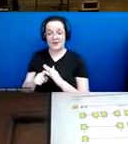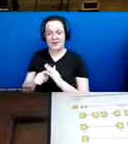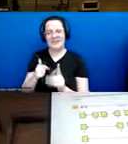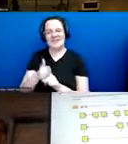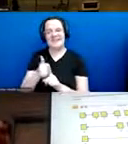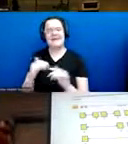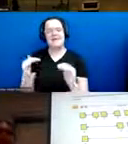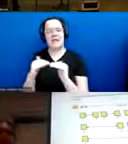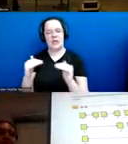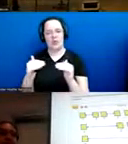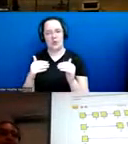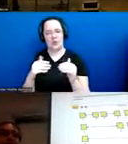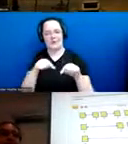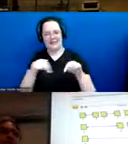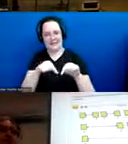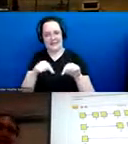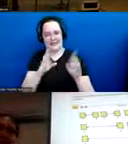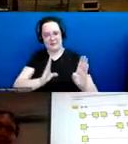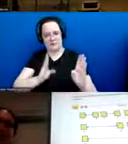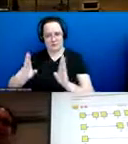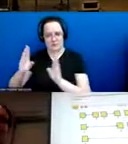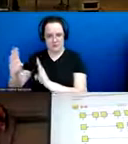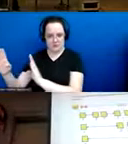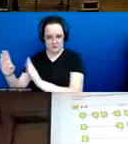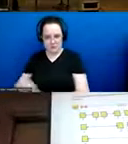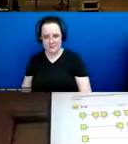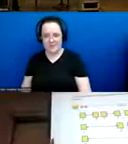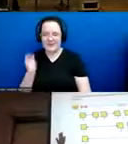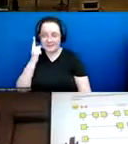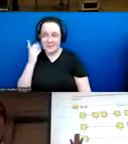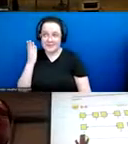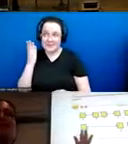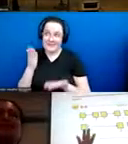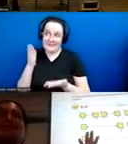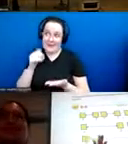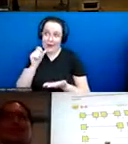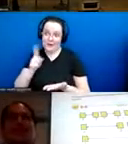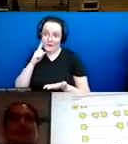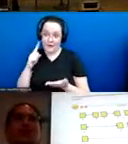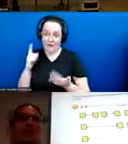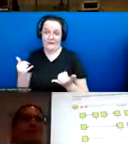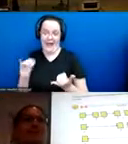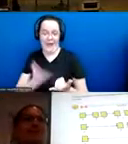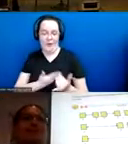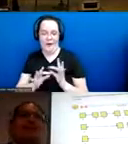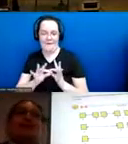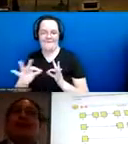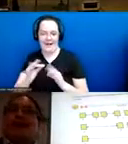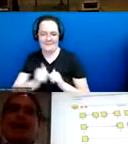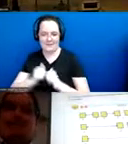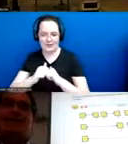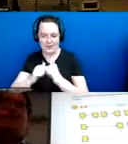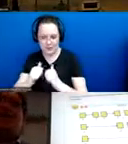of course might not necessarily be the case if you want to use the current fiber infrastructure. Collocation facilities exist where collocation facilities